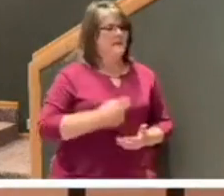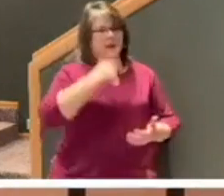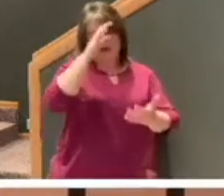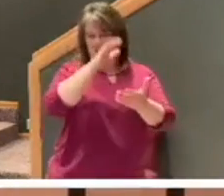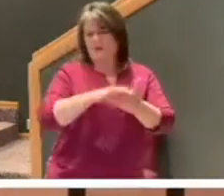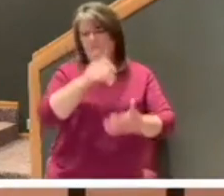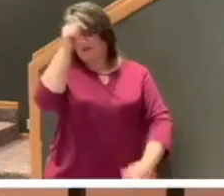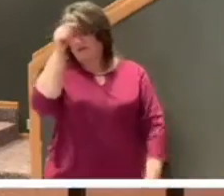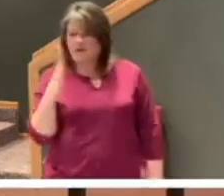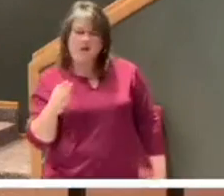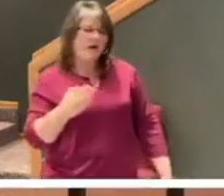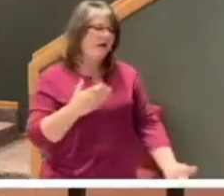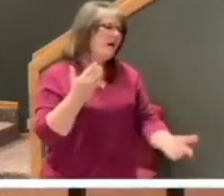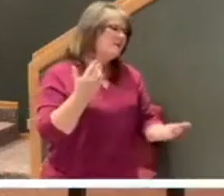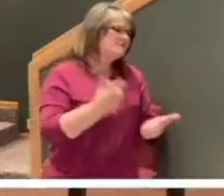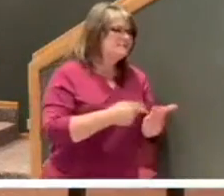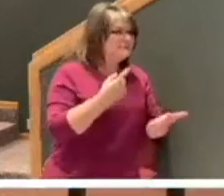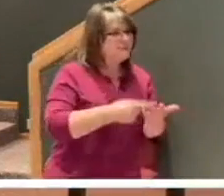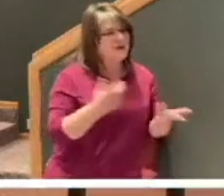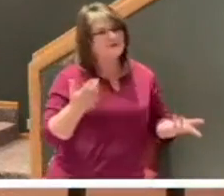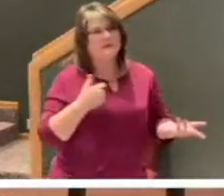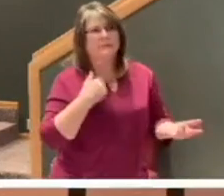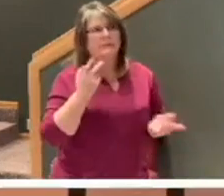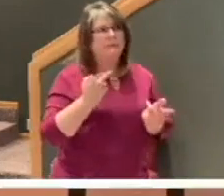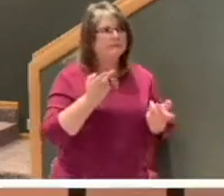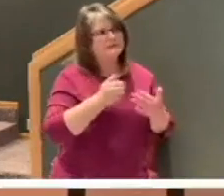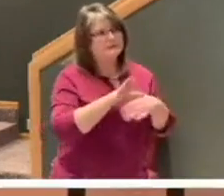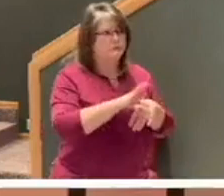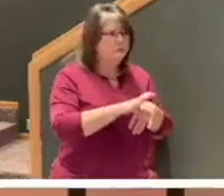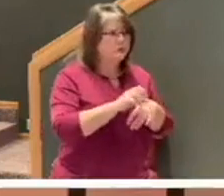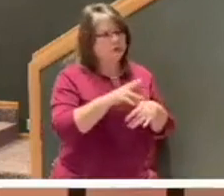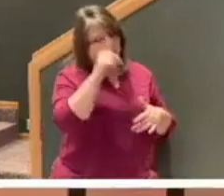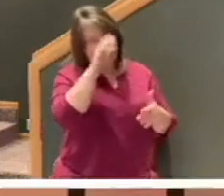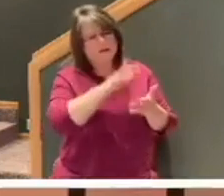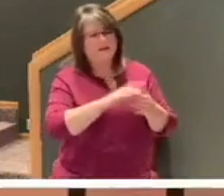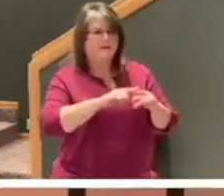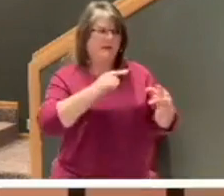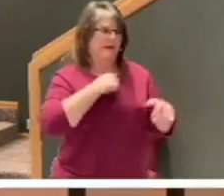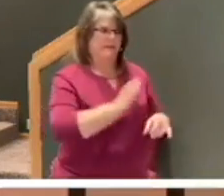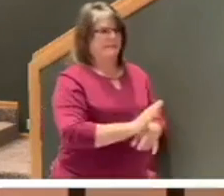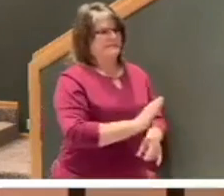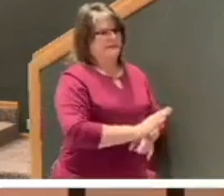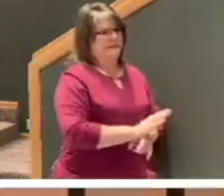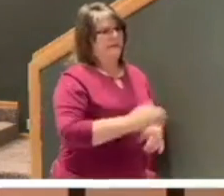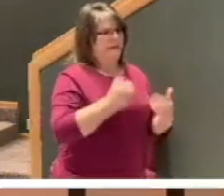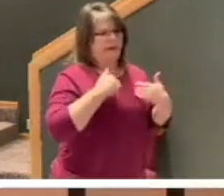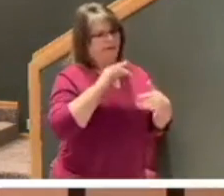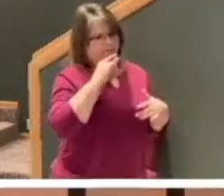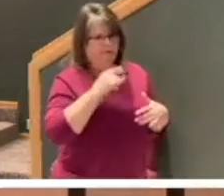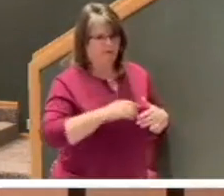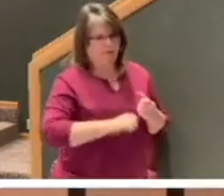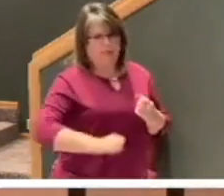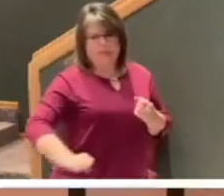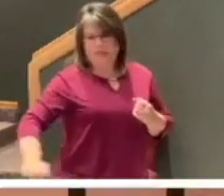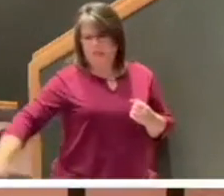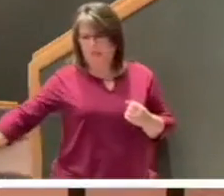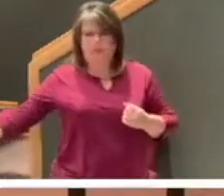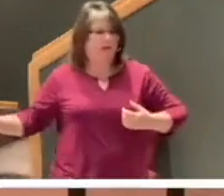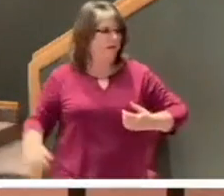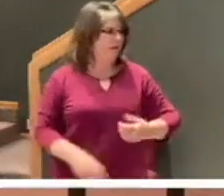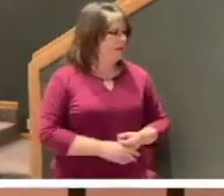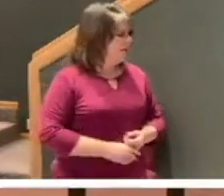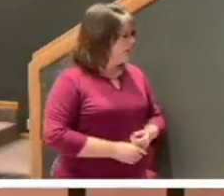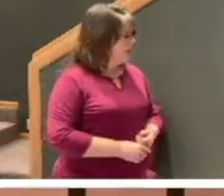there's a God, and occasionally, you know, I visit a church, or, you know, I believe, but I'm busy, and, you know, I have kids, and blah, blah, blah, blah, blah. And